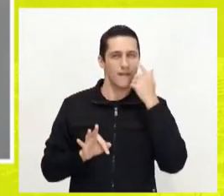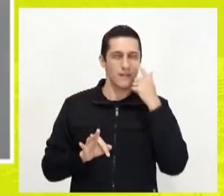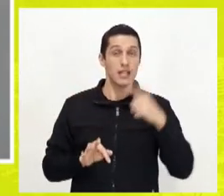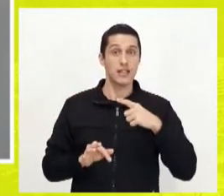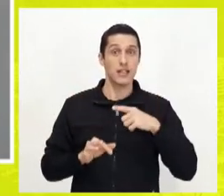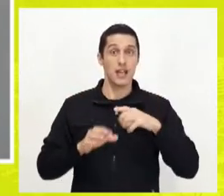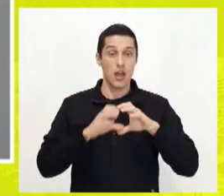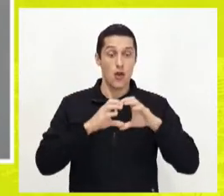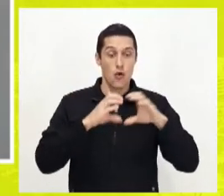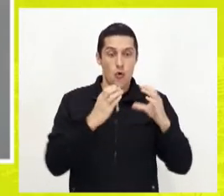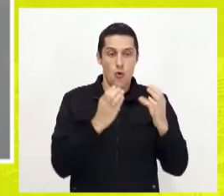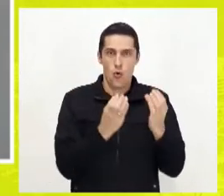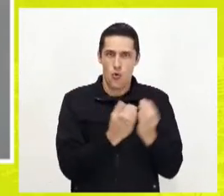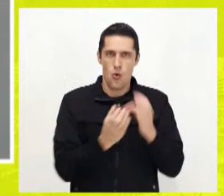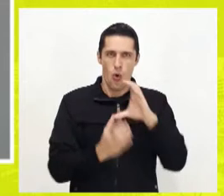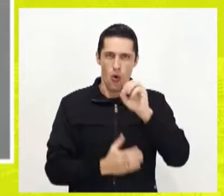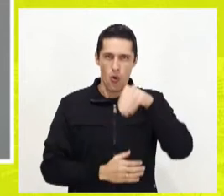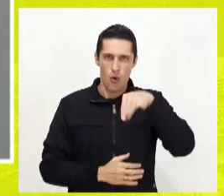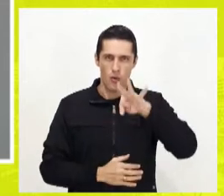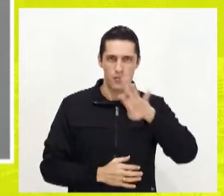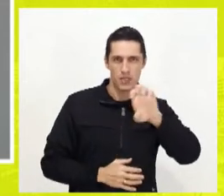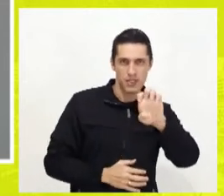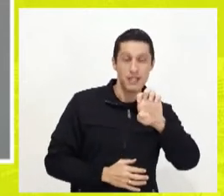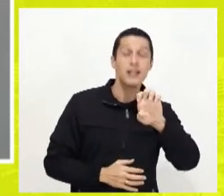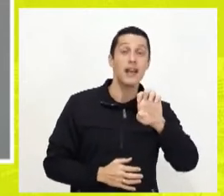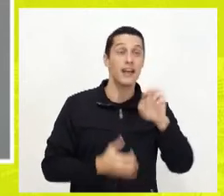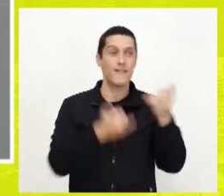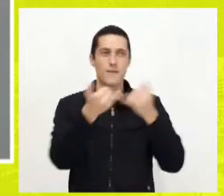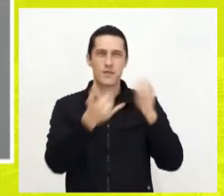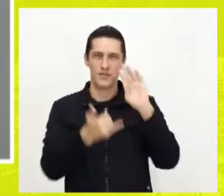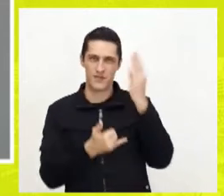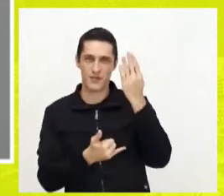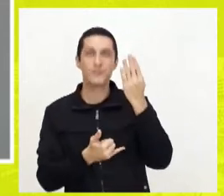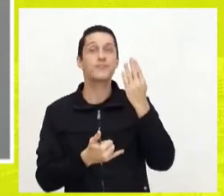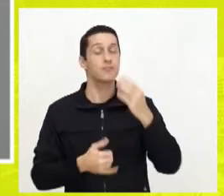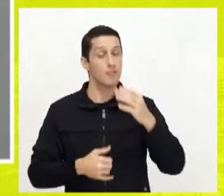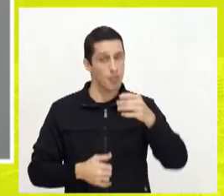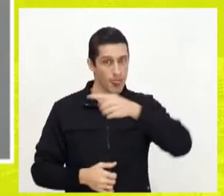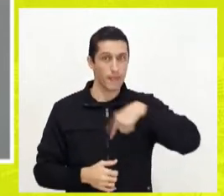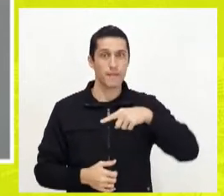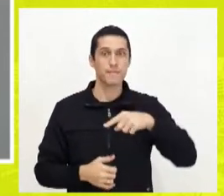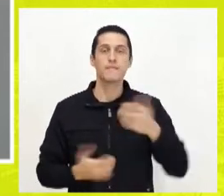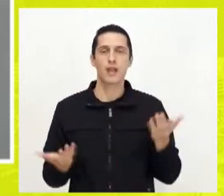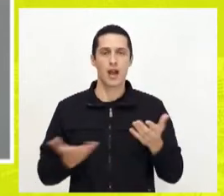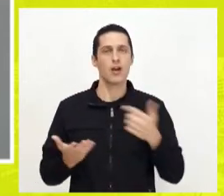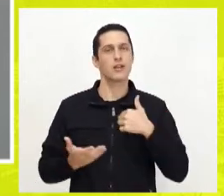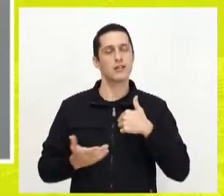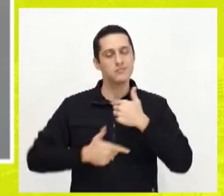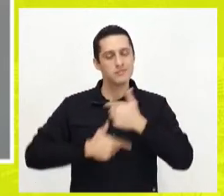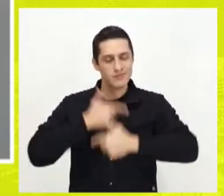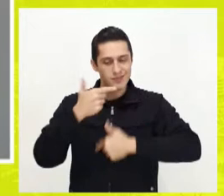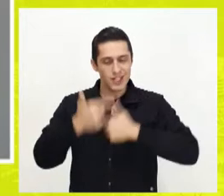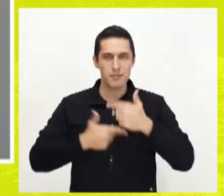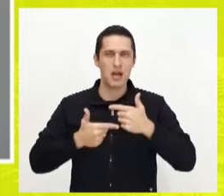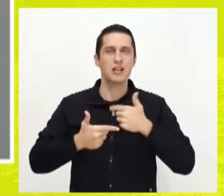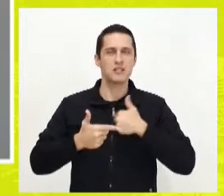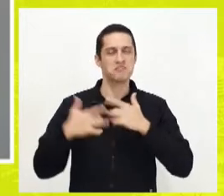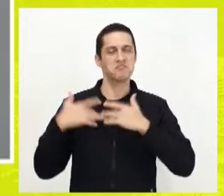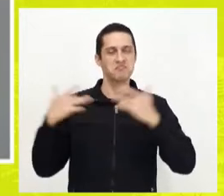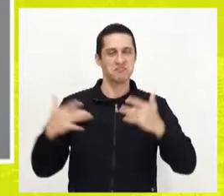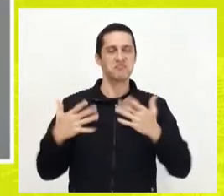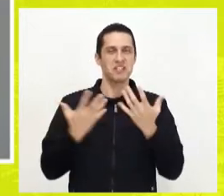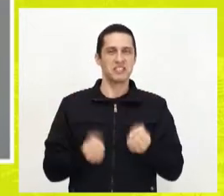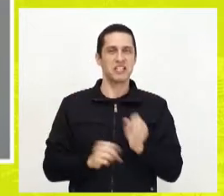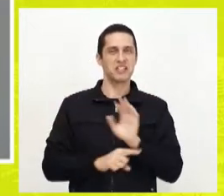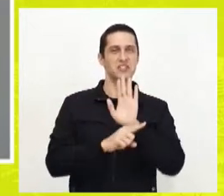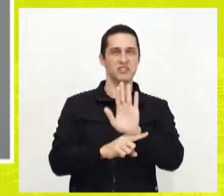see this committee here and i put all of my efforts and my knowledge at available to you it's not going to be